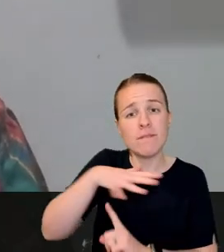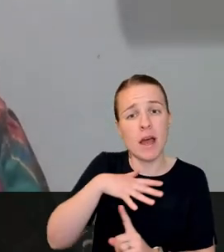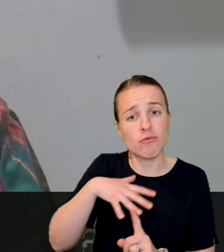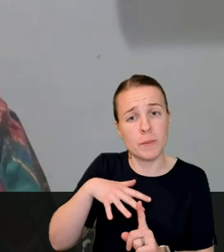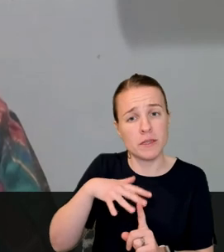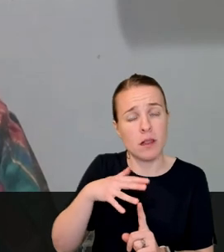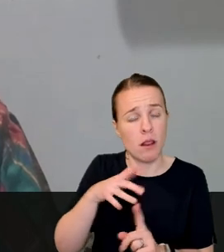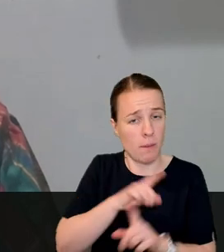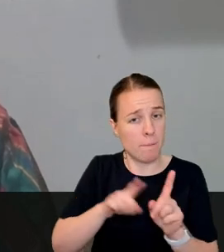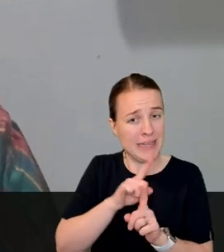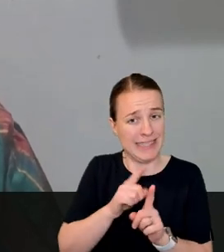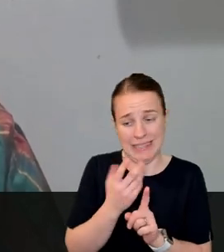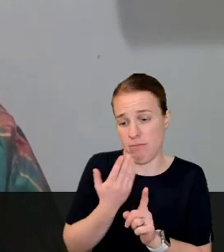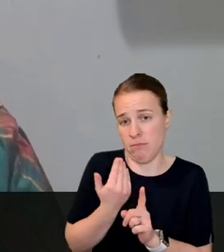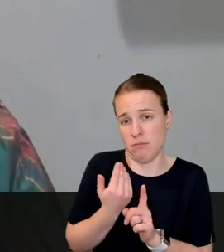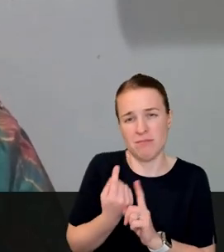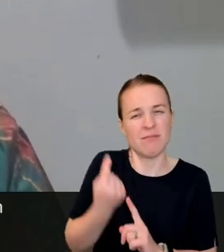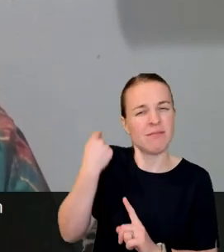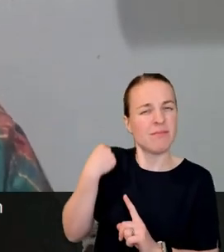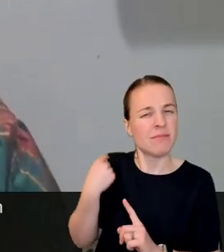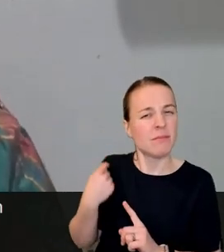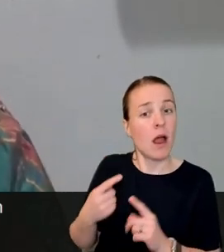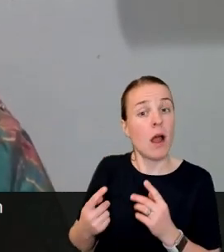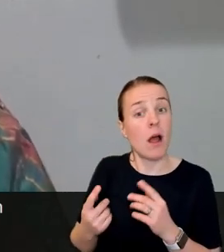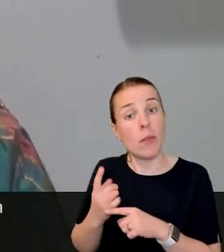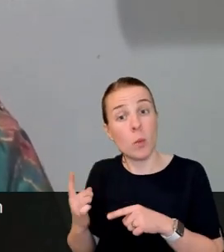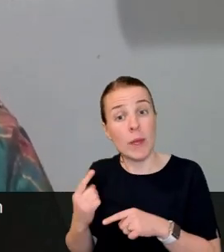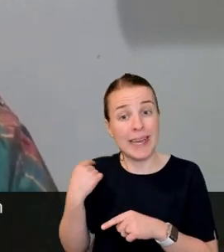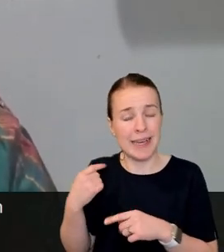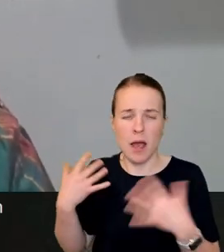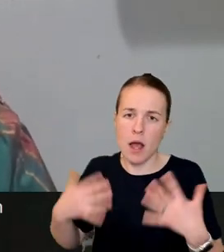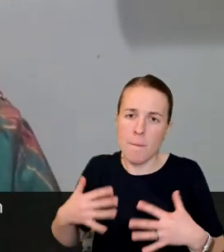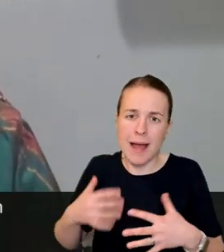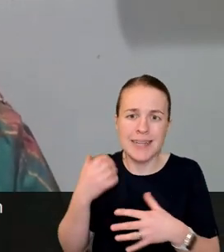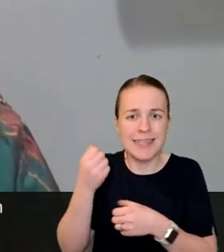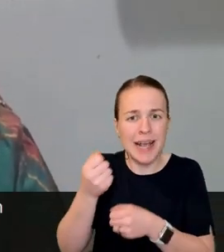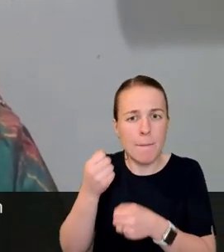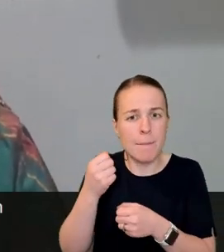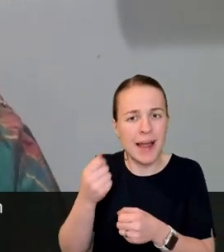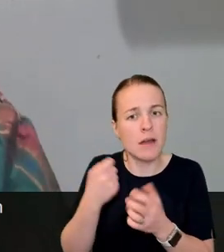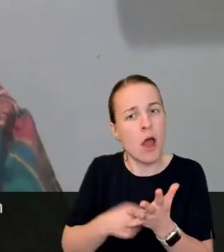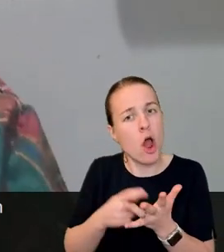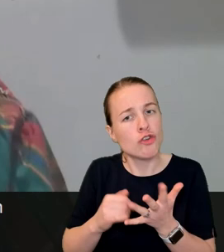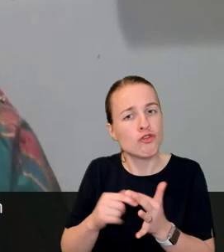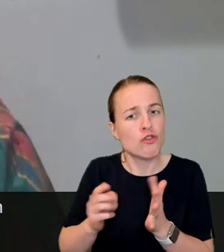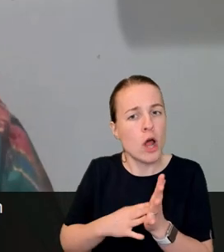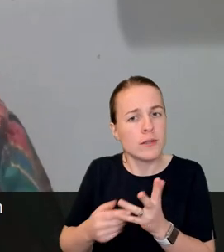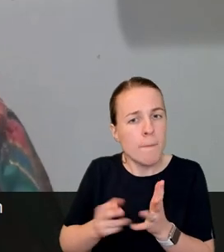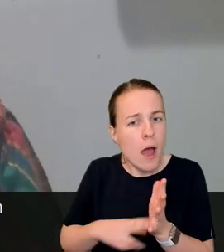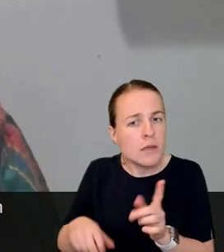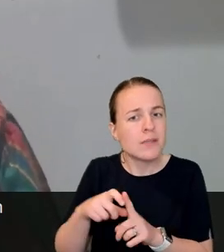environmental meeting the other week. We had the amazing campaigner, Rosman Kissy Deborah, join us. And she's been fantastic talking about air